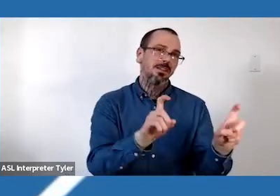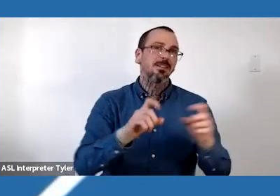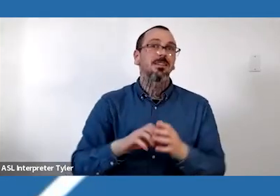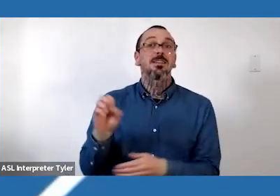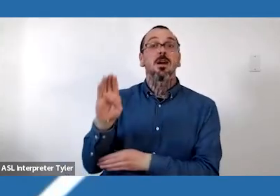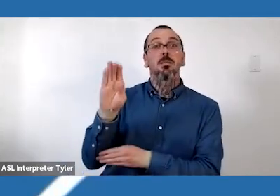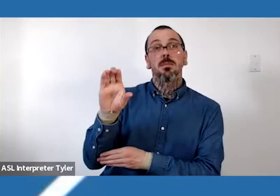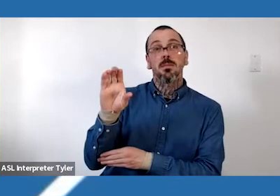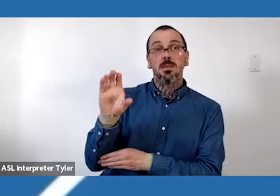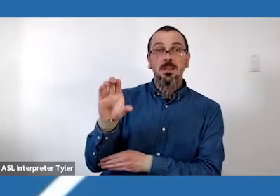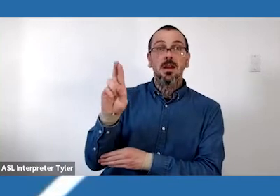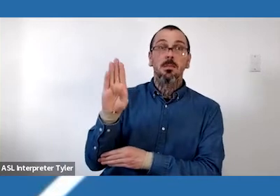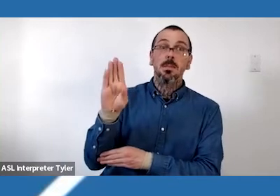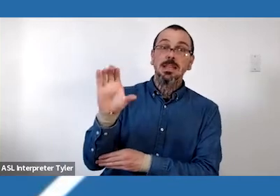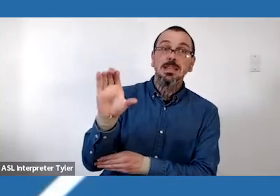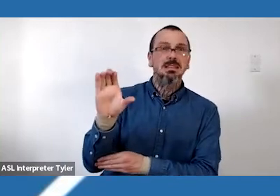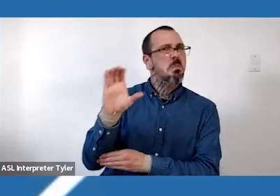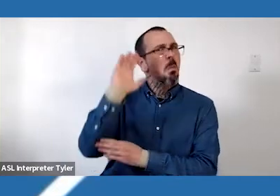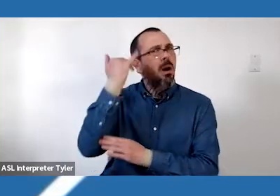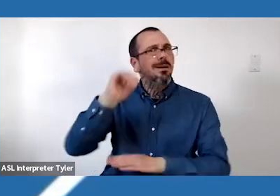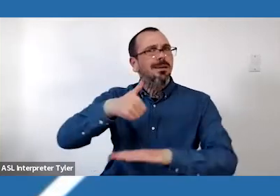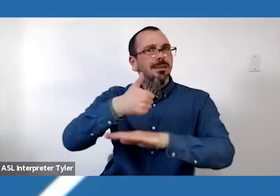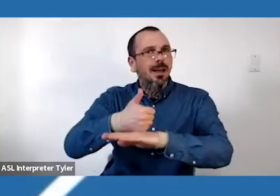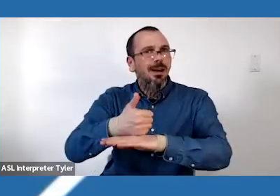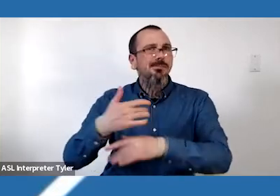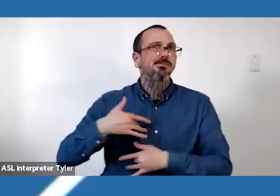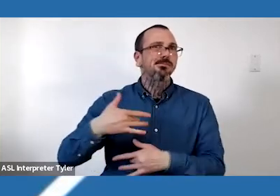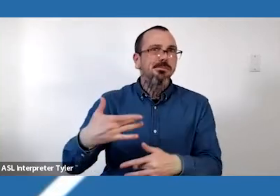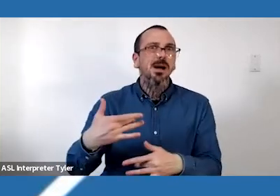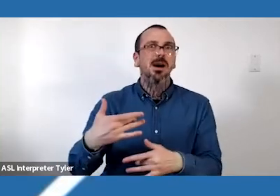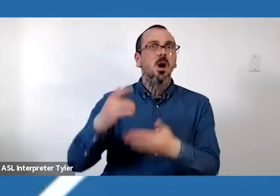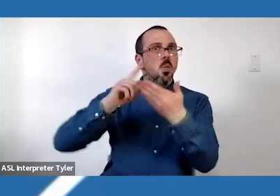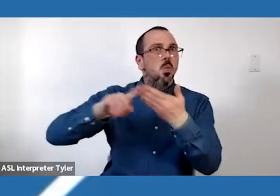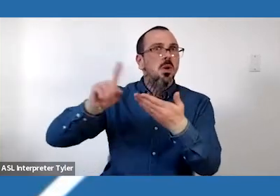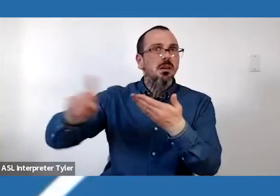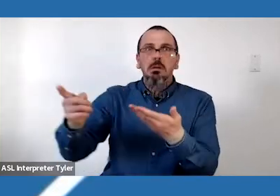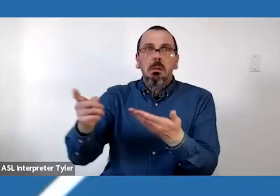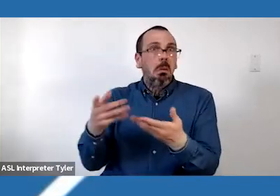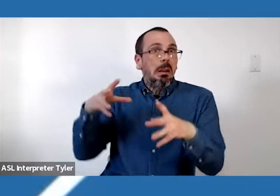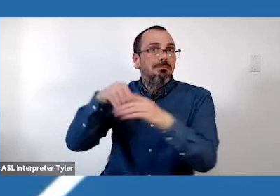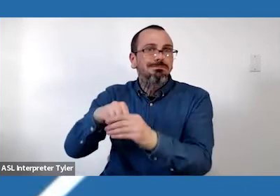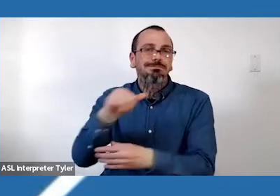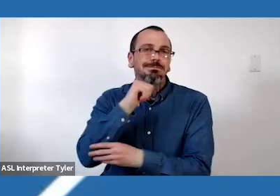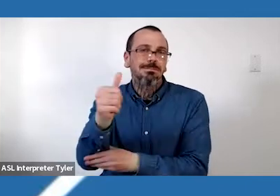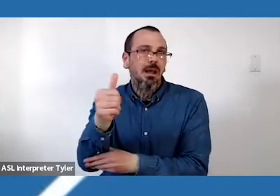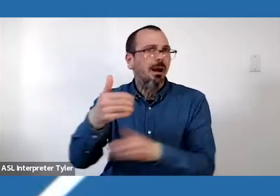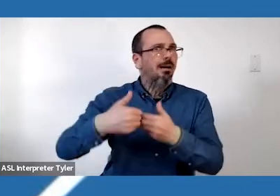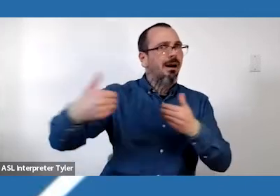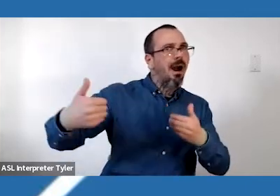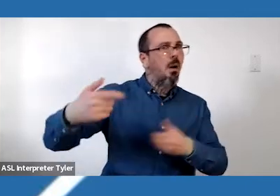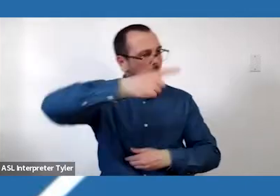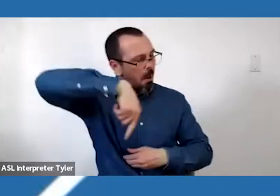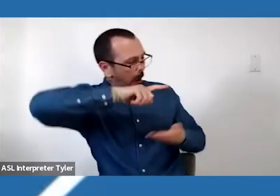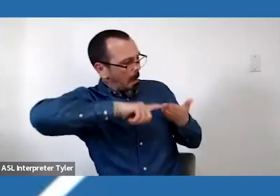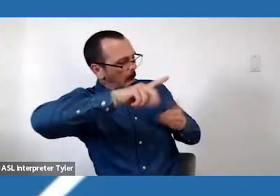were tired of research being done on or to them instead of with, by, or for them. So Investigators seeks to help address that by giving